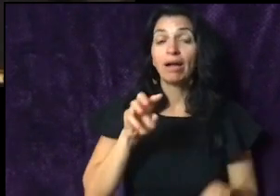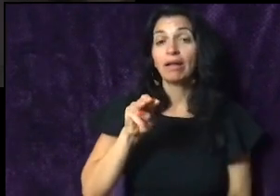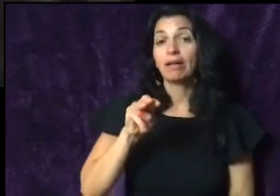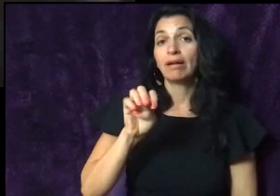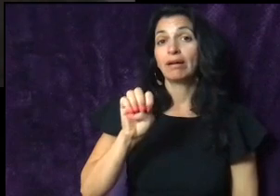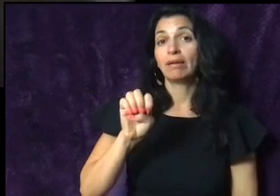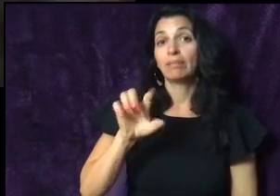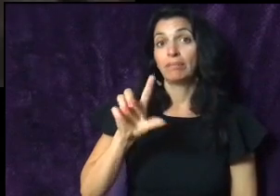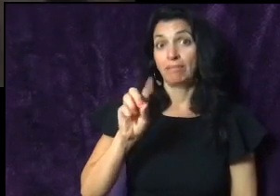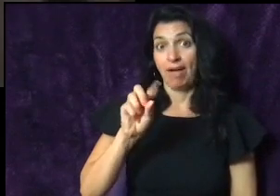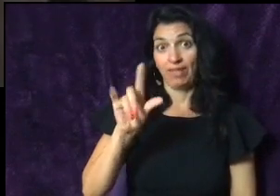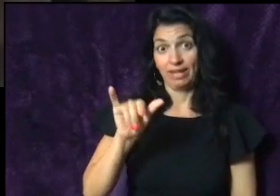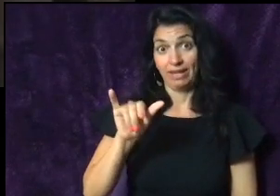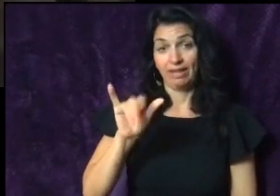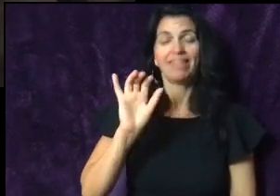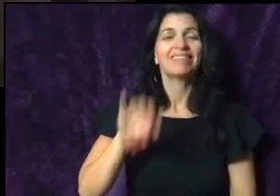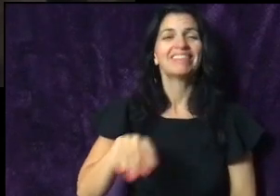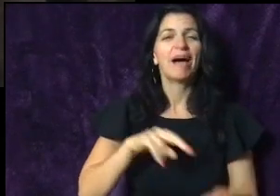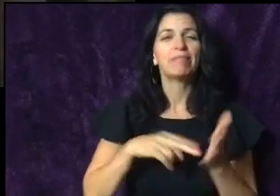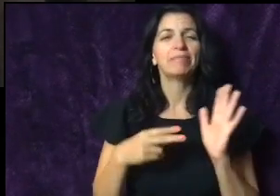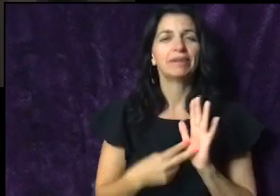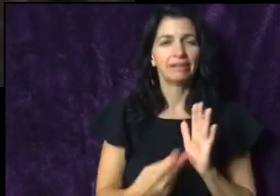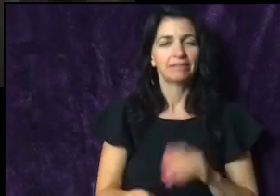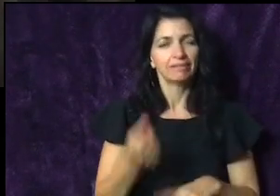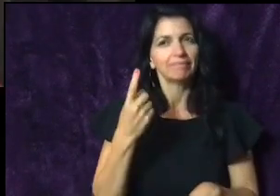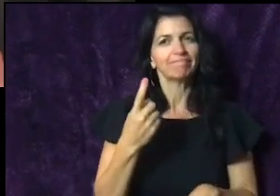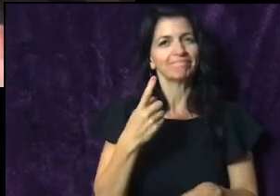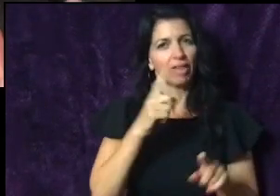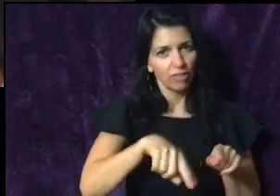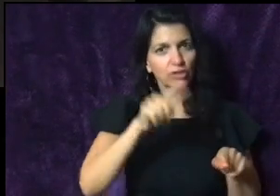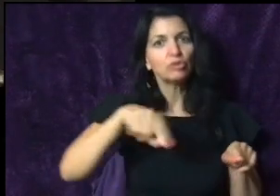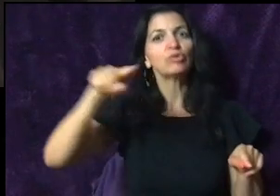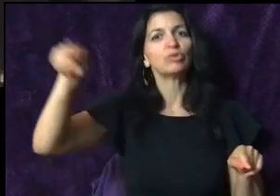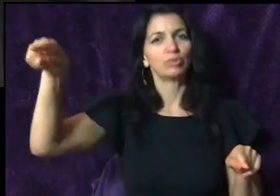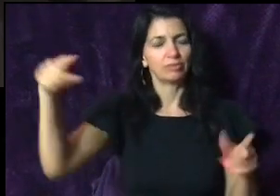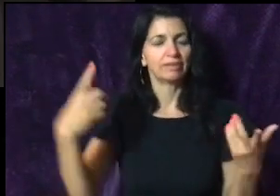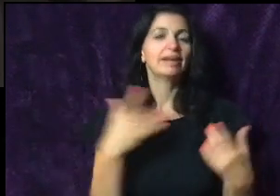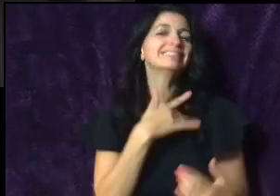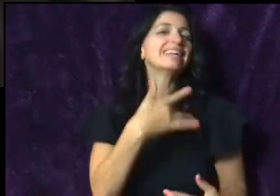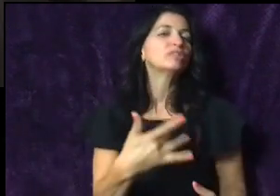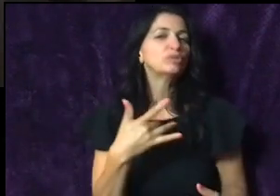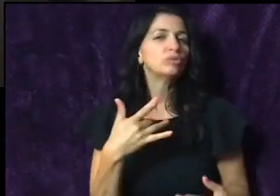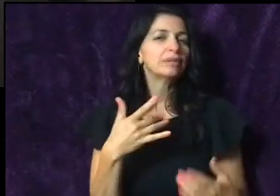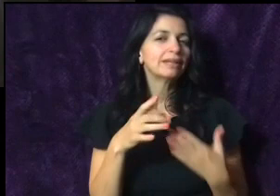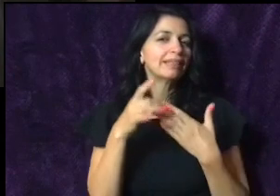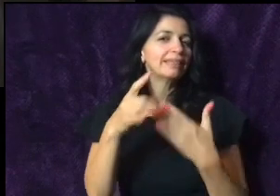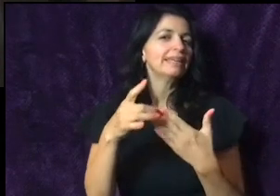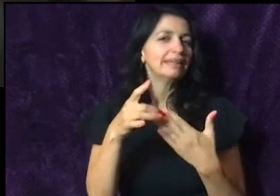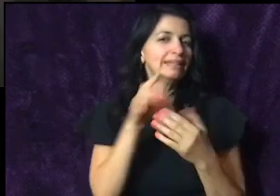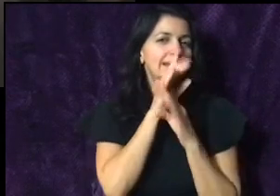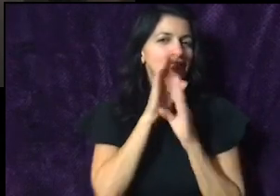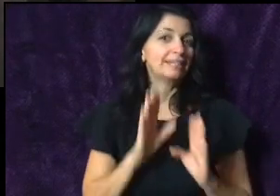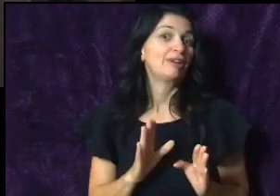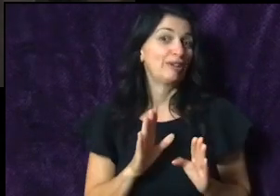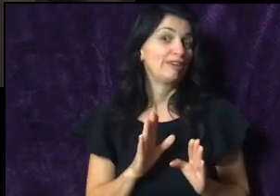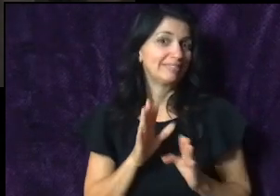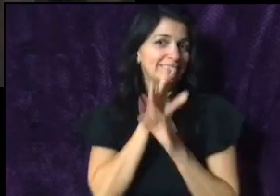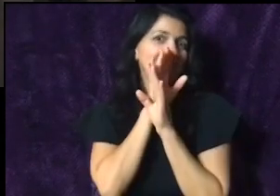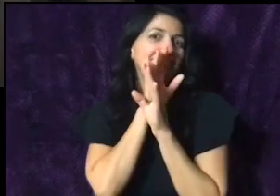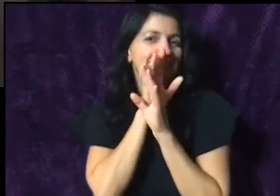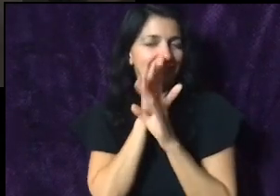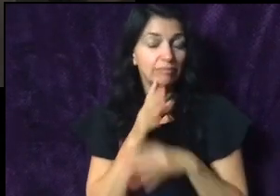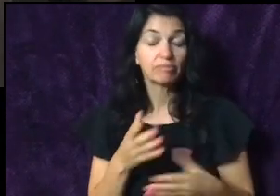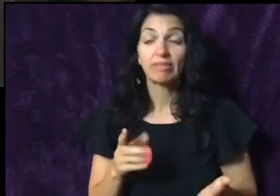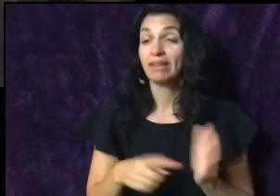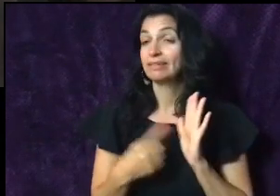but the melody, that's the tune. That's the main part of the song. Usually it's what the lead singer is singing. If there's no